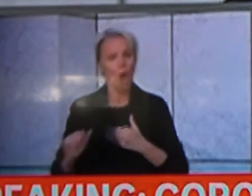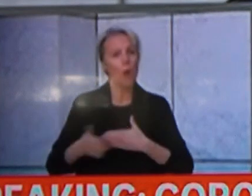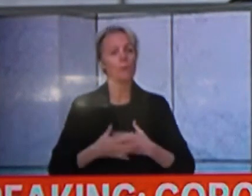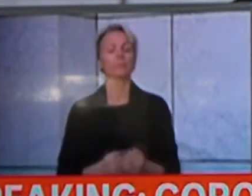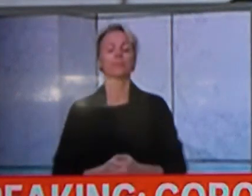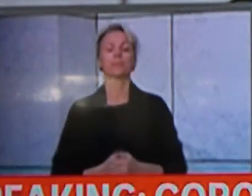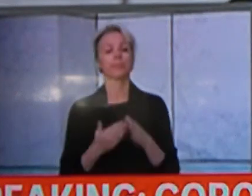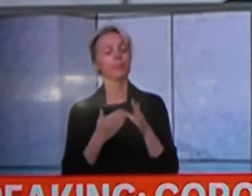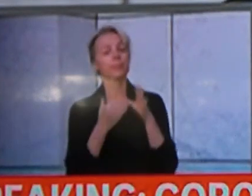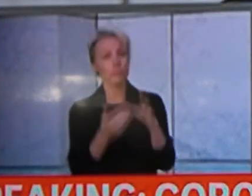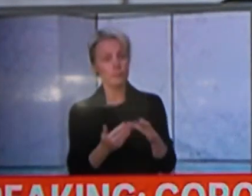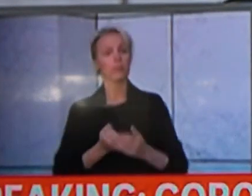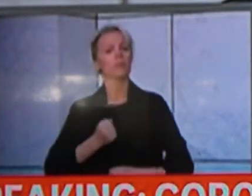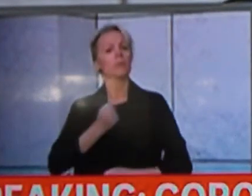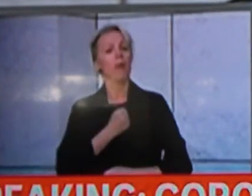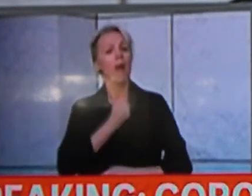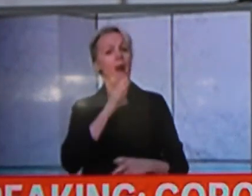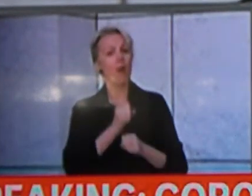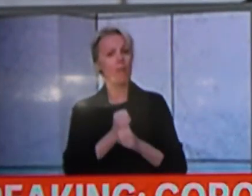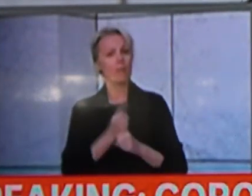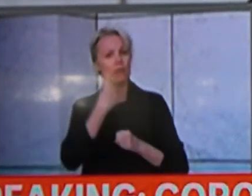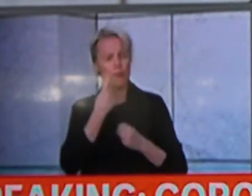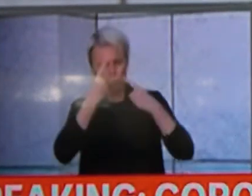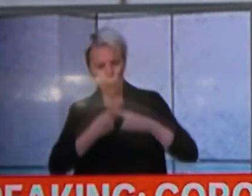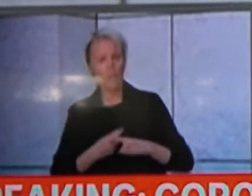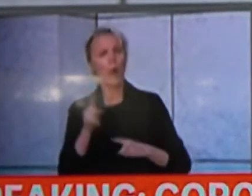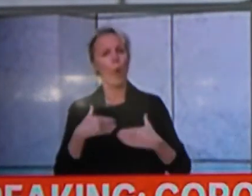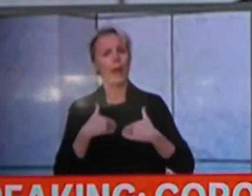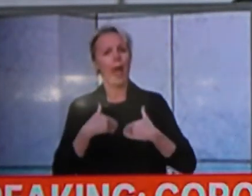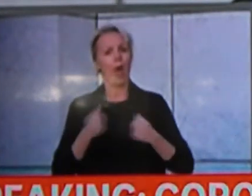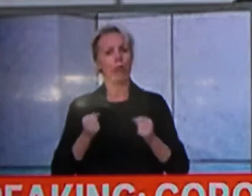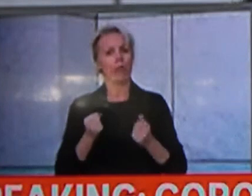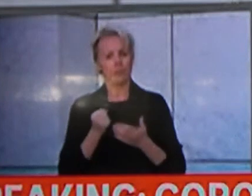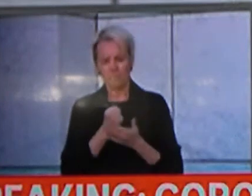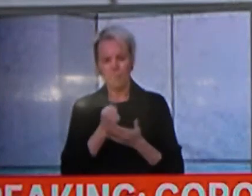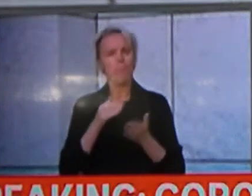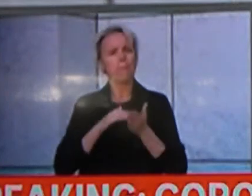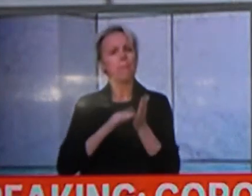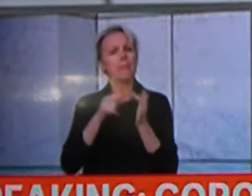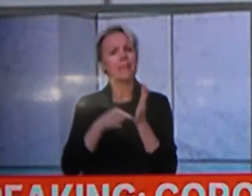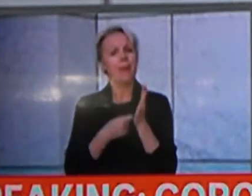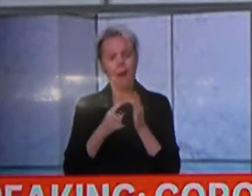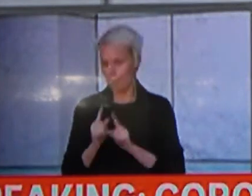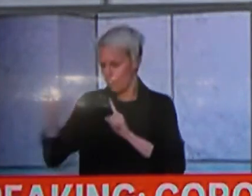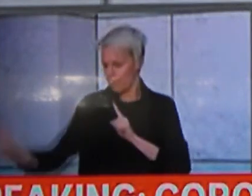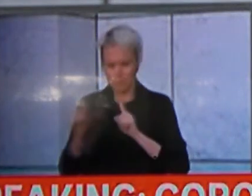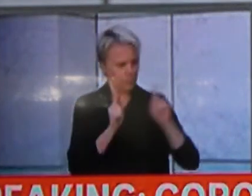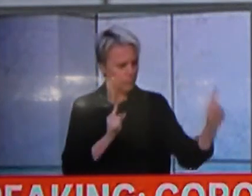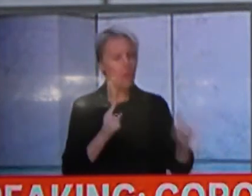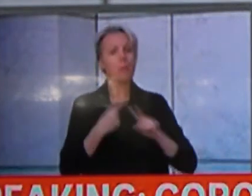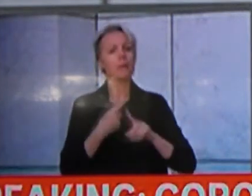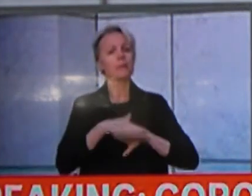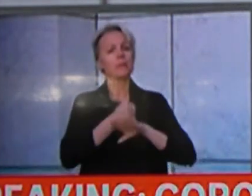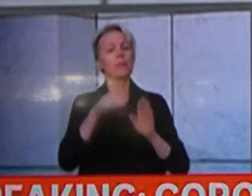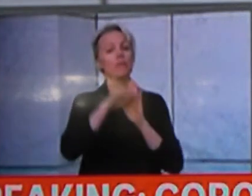is to establish a baseline for healthy distances between people and a common set of rules that work across the whole country. Now, you've already